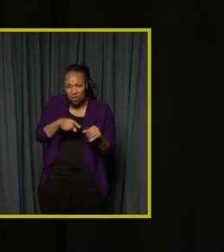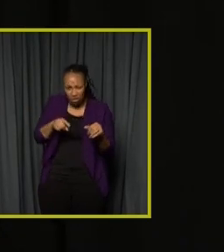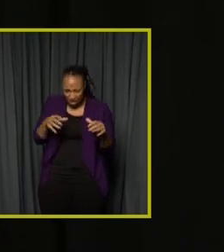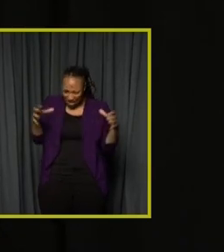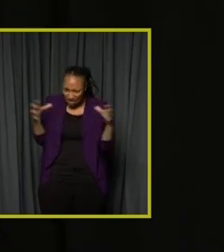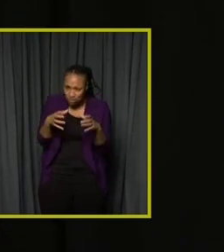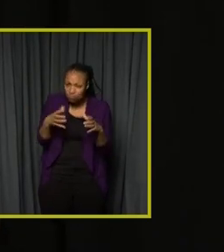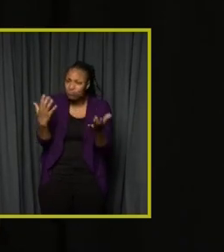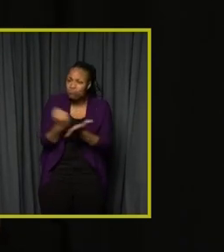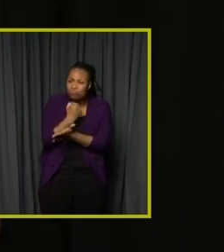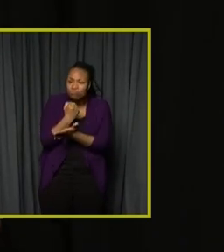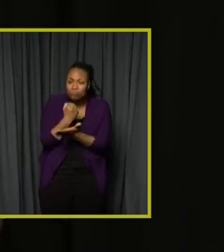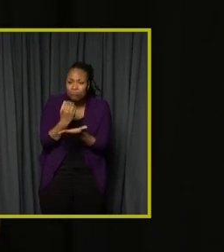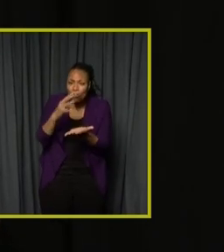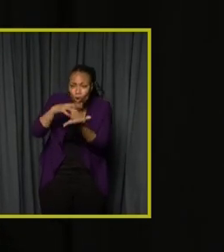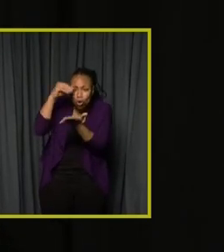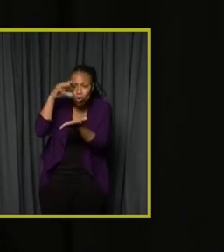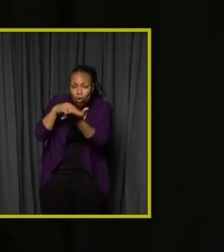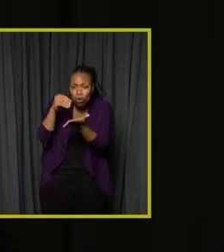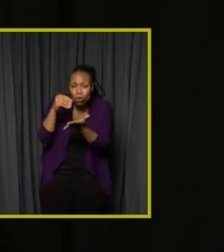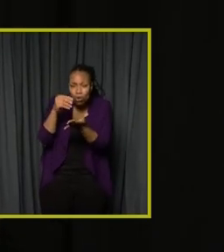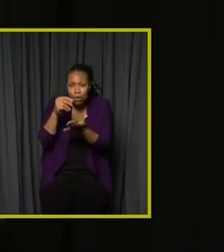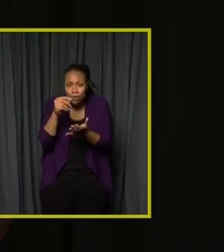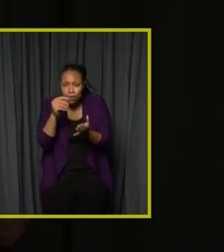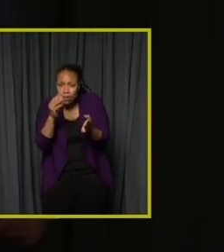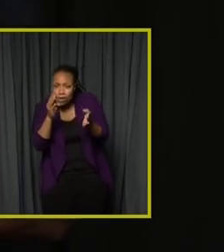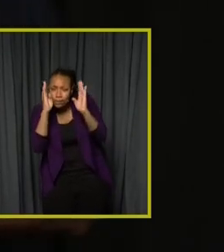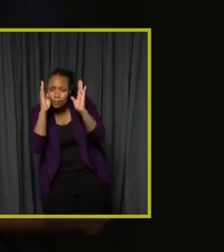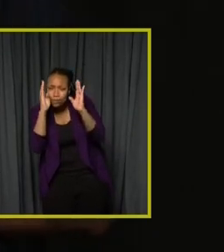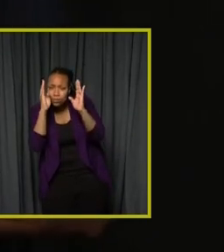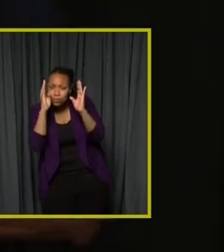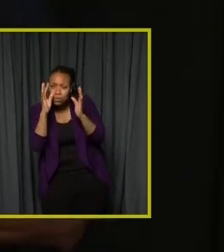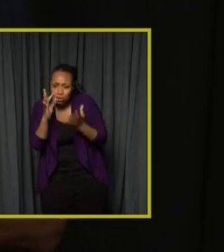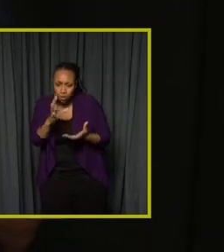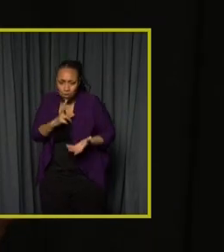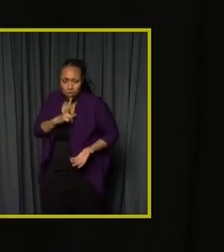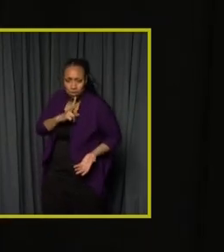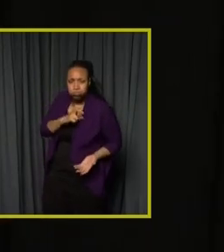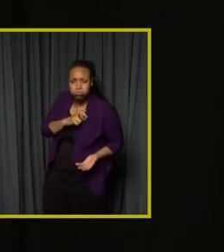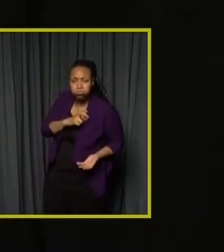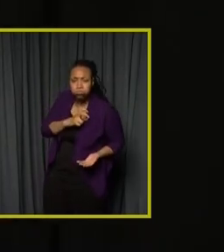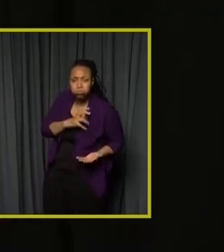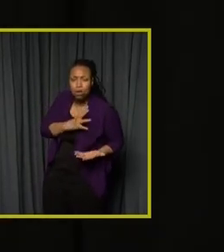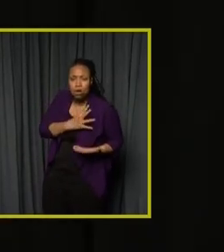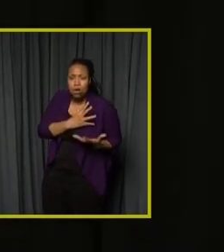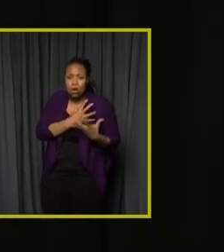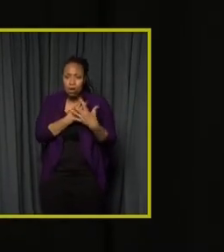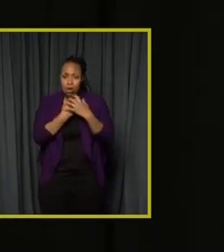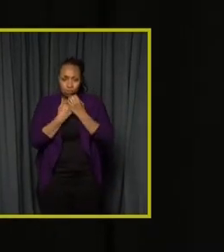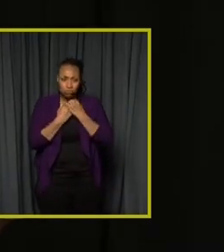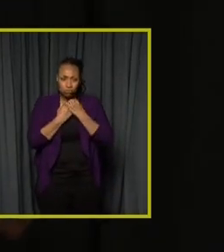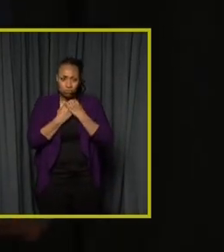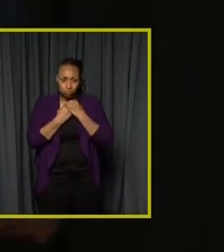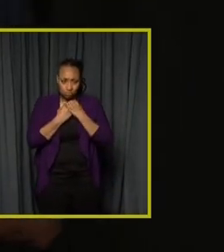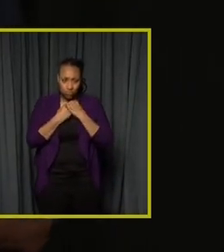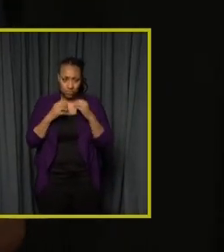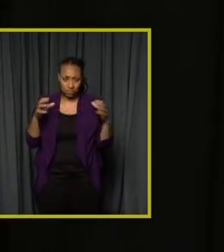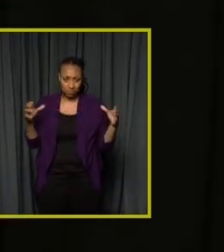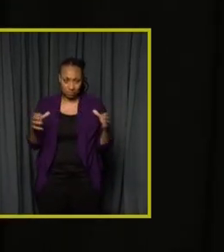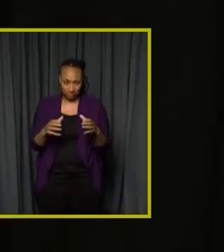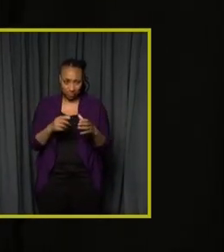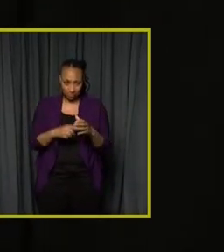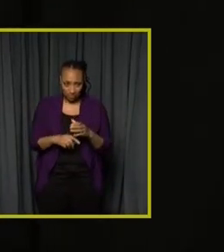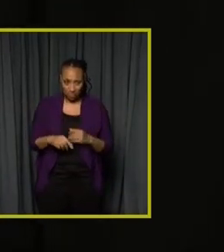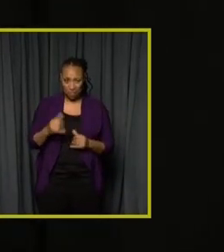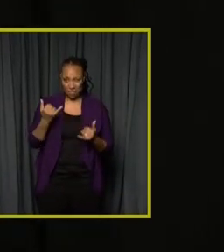Listen. Listen. But first, we will have a word and litany from faith leaders, followed